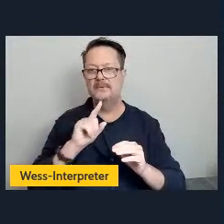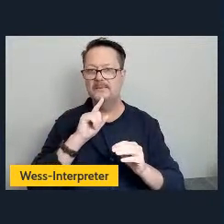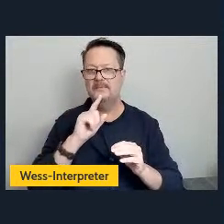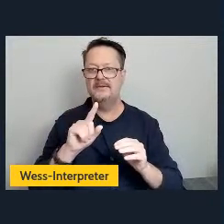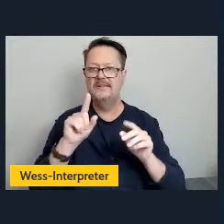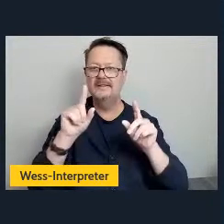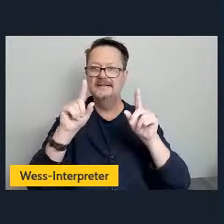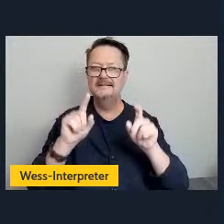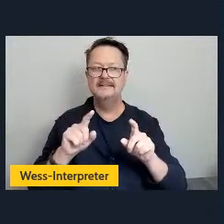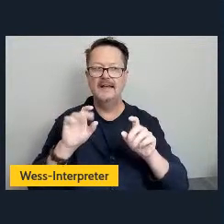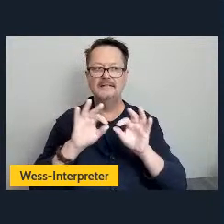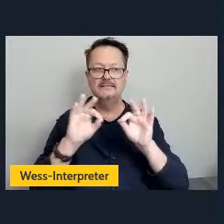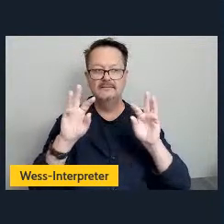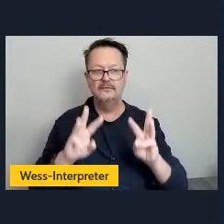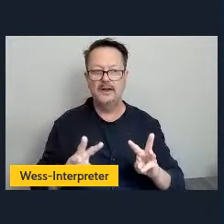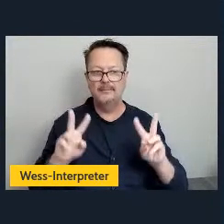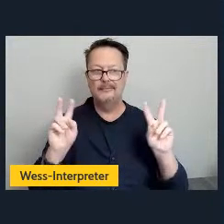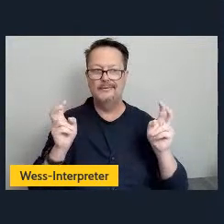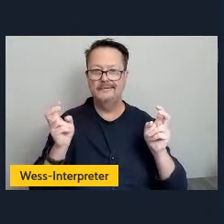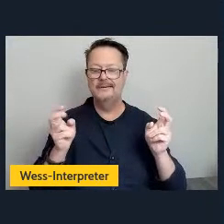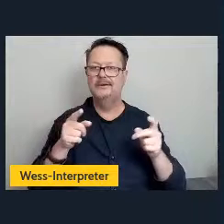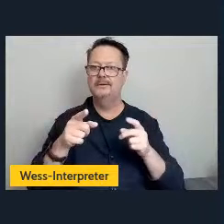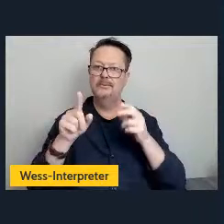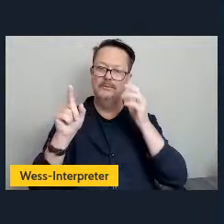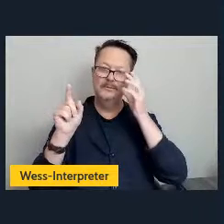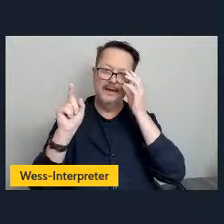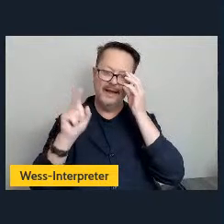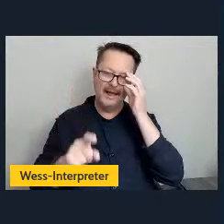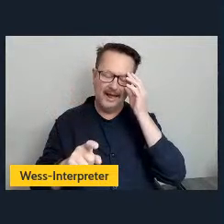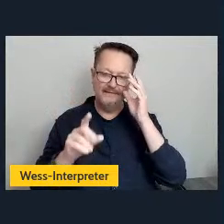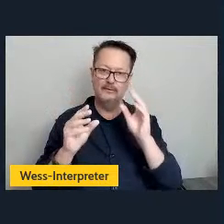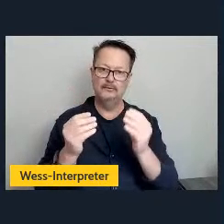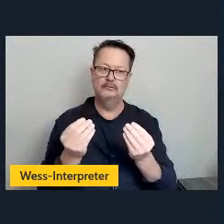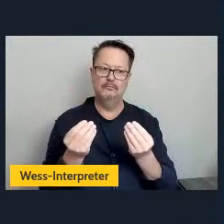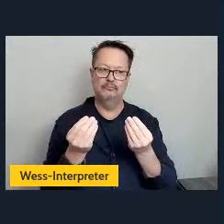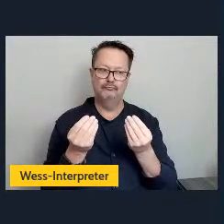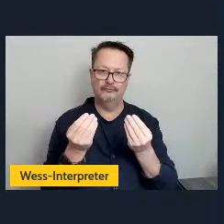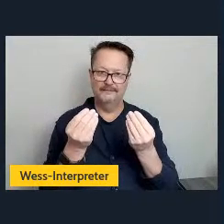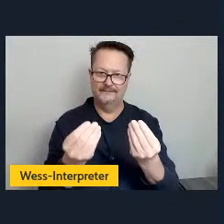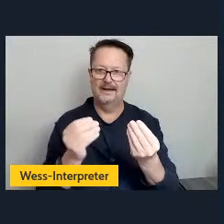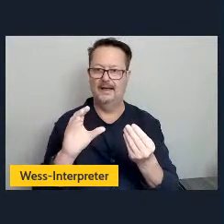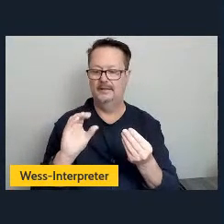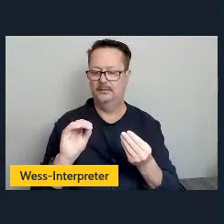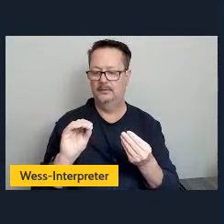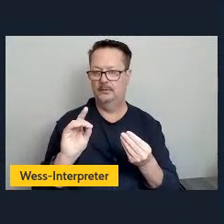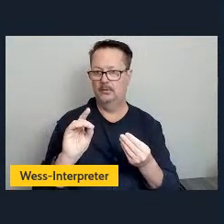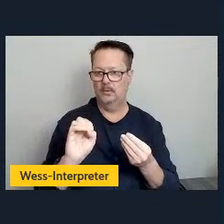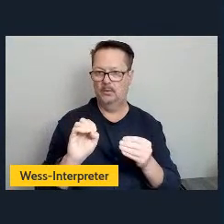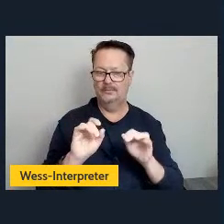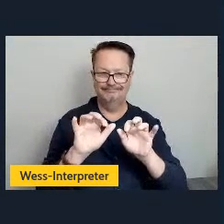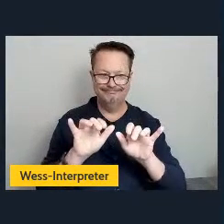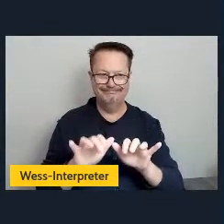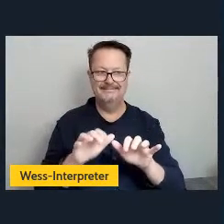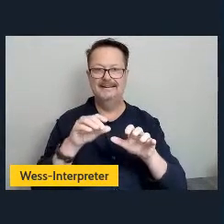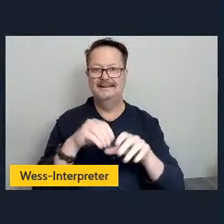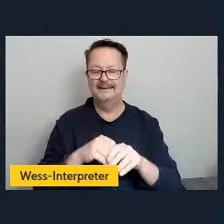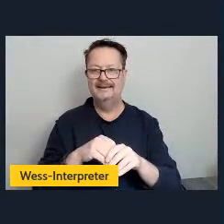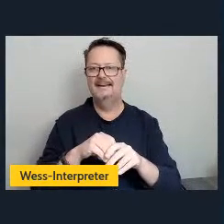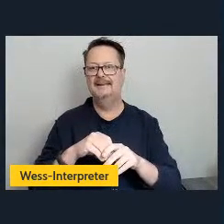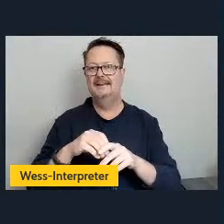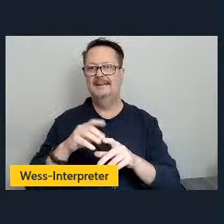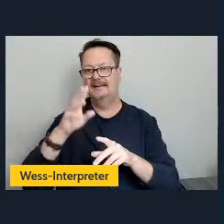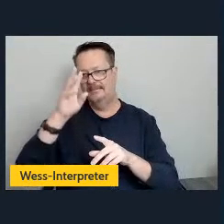test framework as such. You have to provide the code in an imperative way